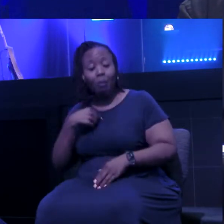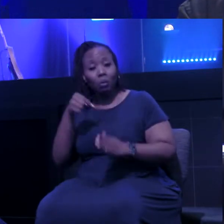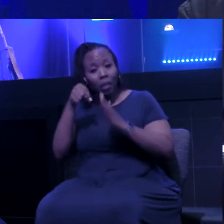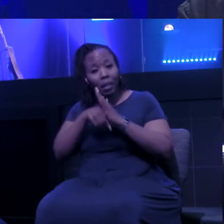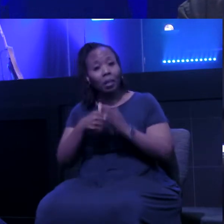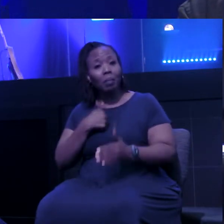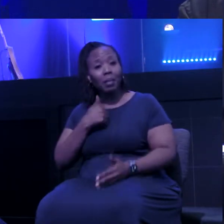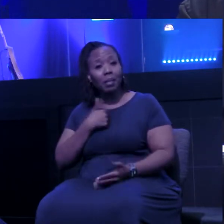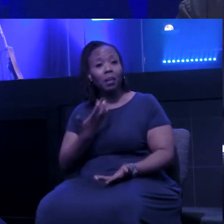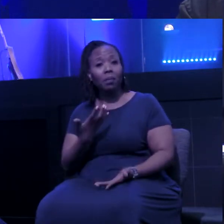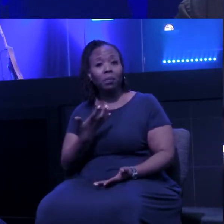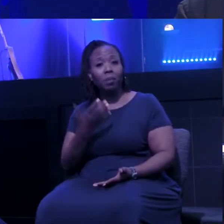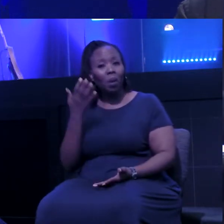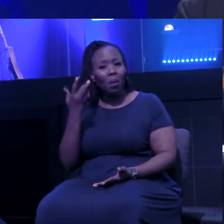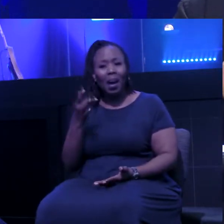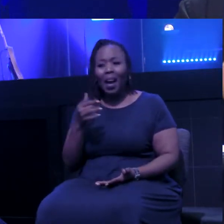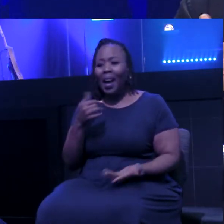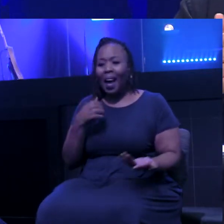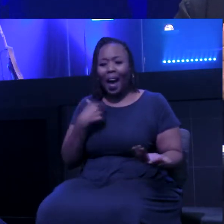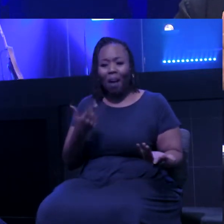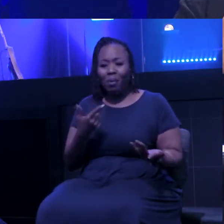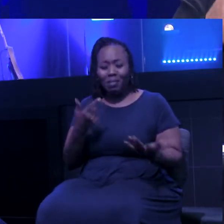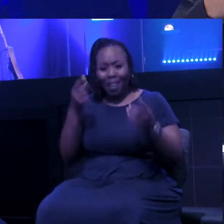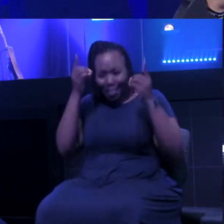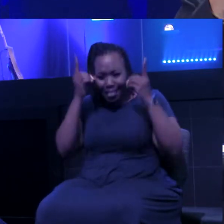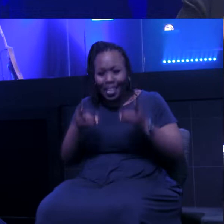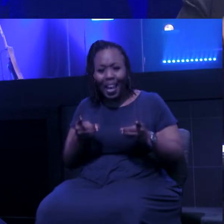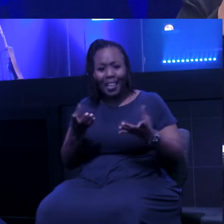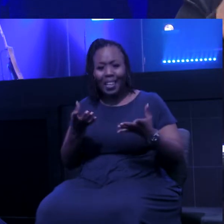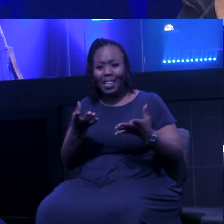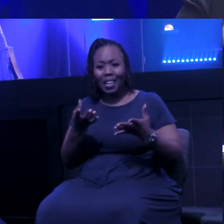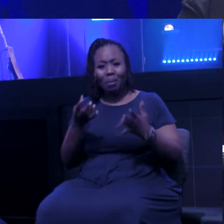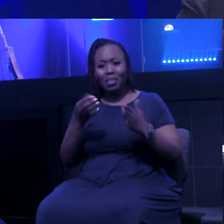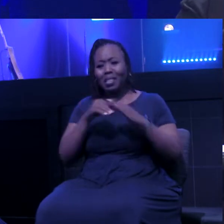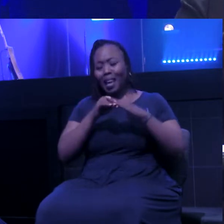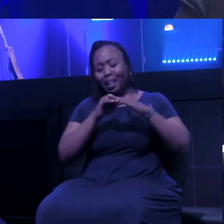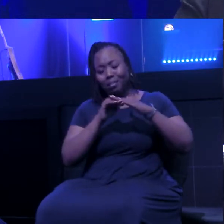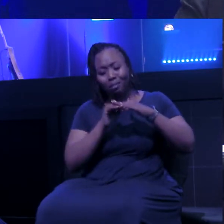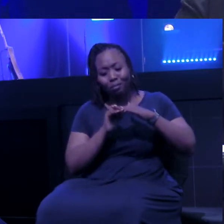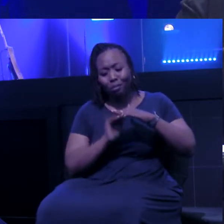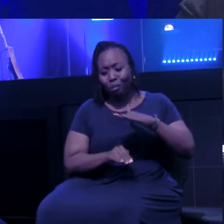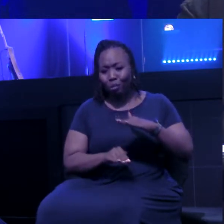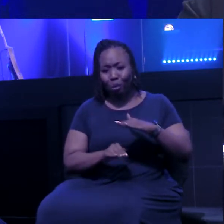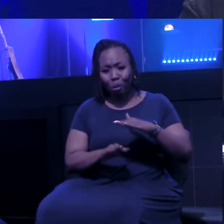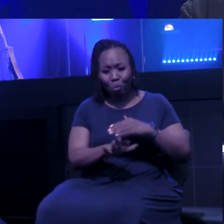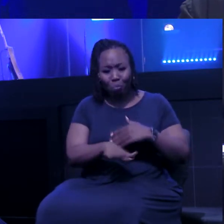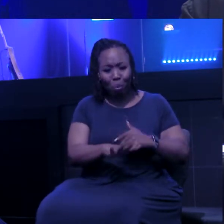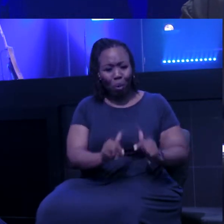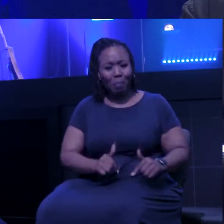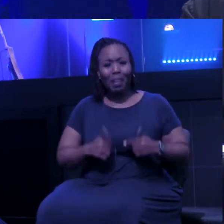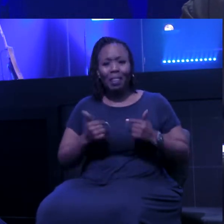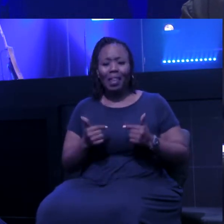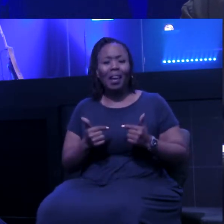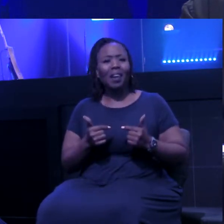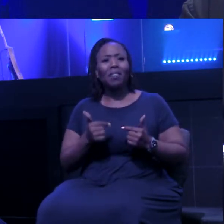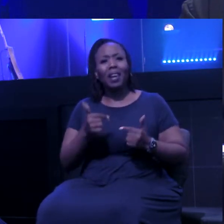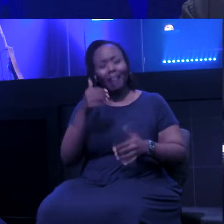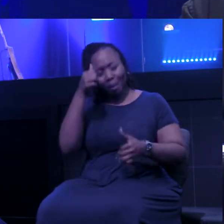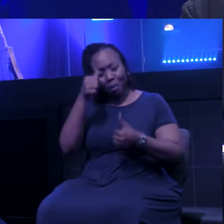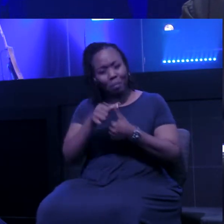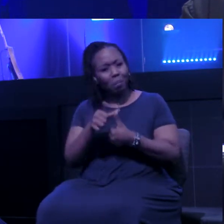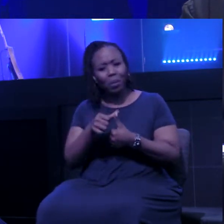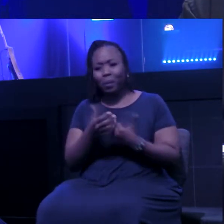and I it's not like you decided, it's just you hit such a low point in your life, and I remember